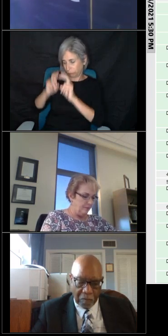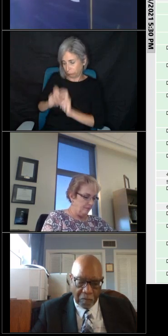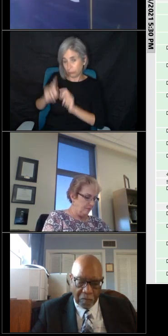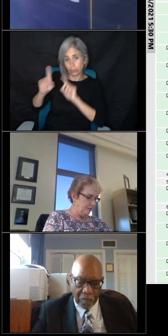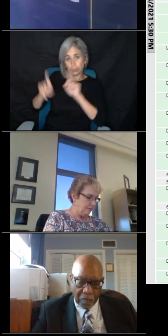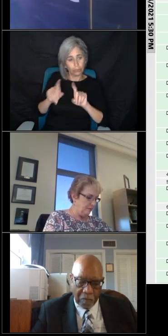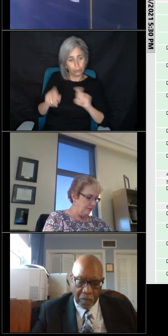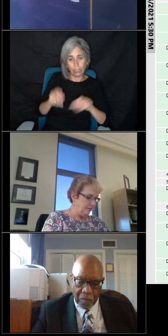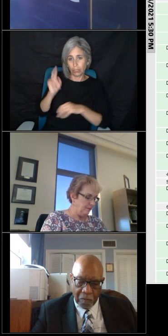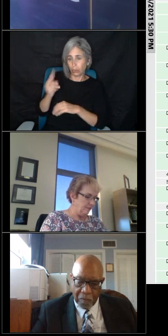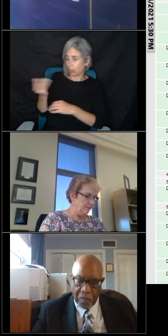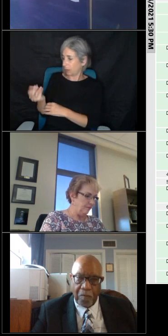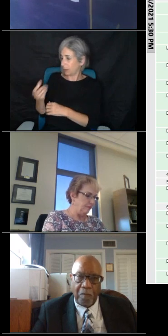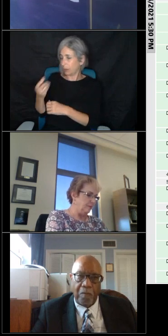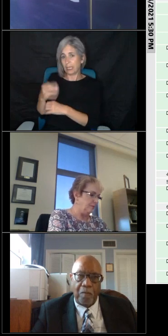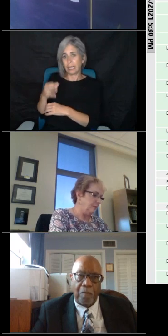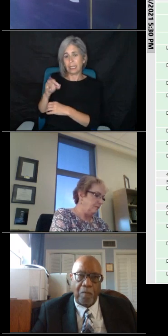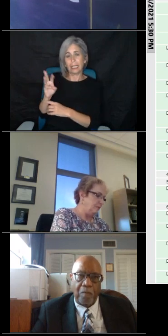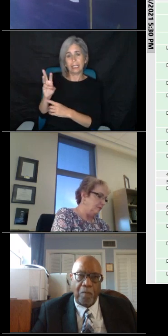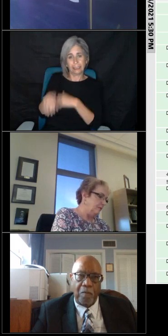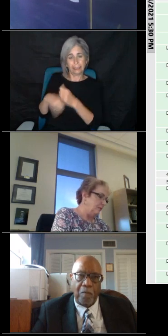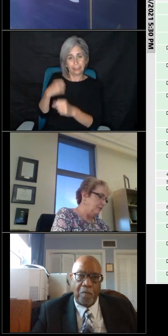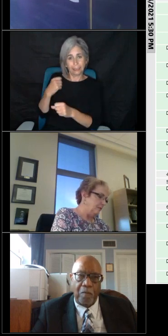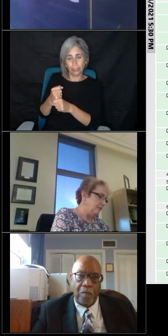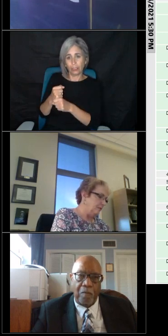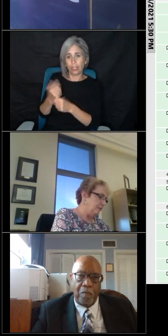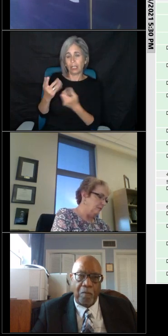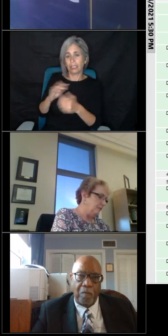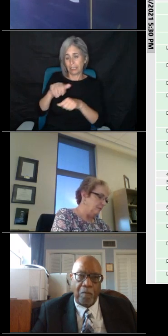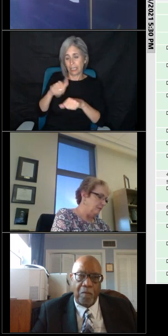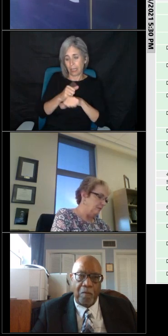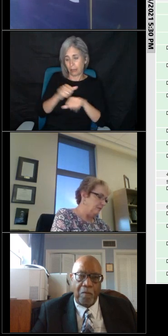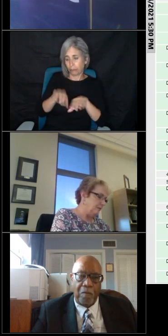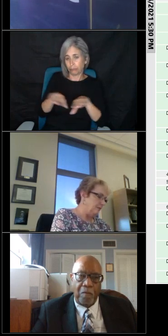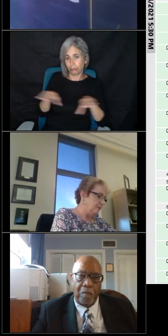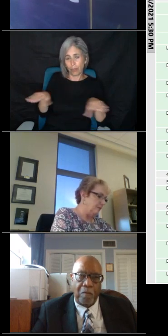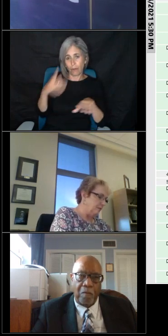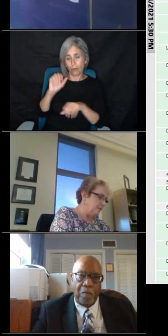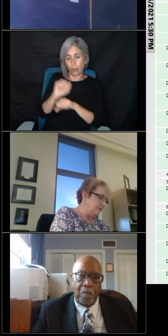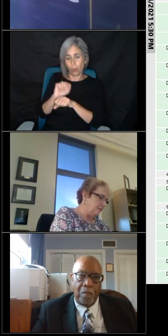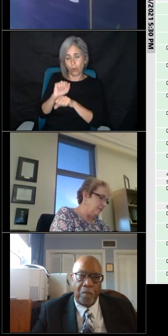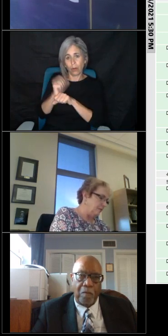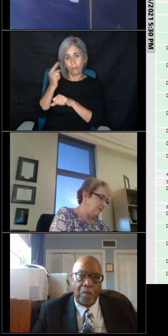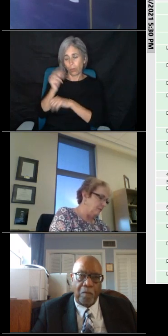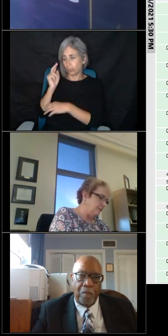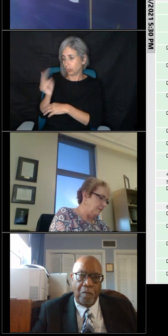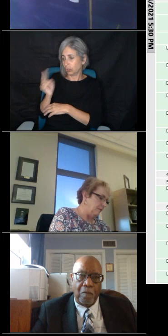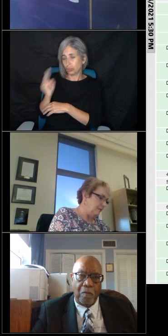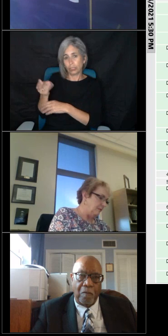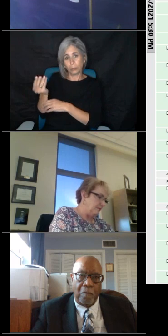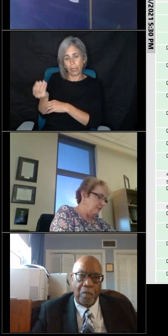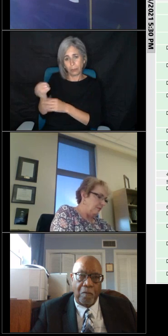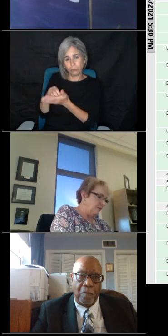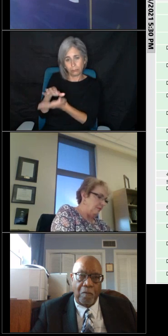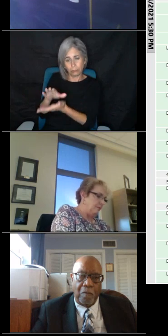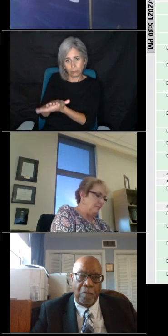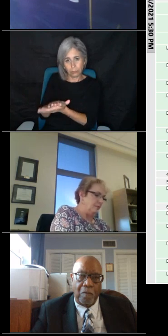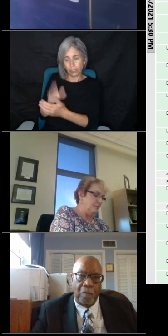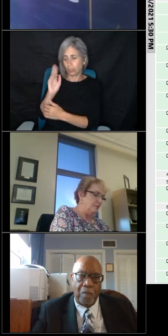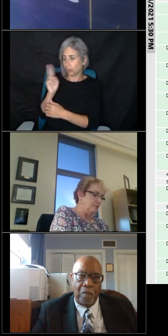historic properties in 1996, thereby laying the groundwork for recording historic properties with the state of Florida's Division of